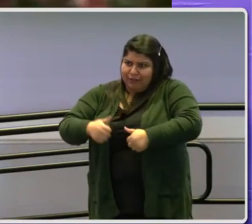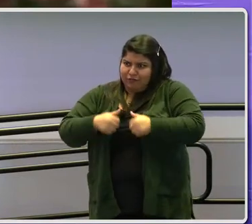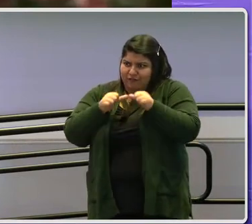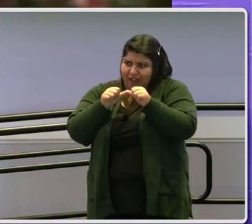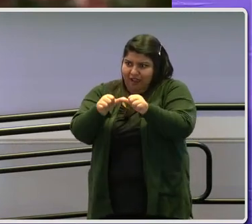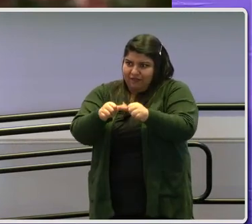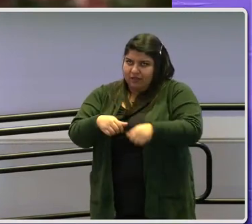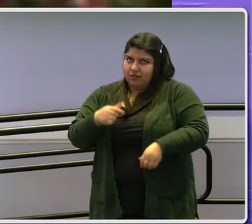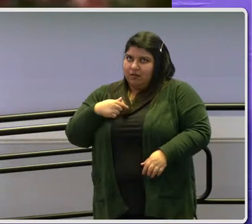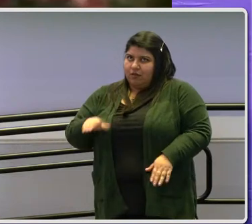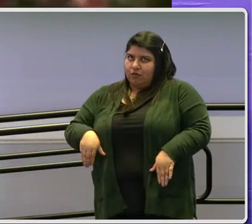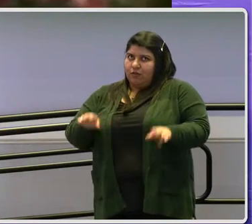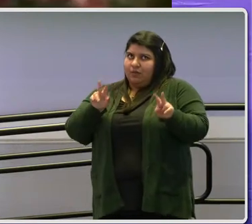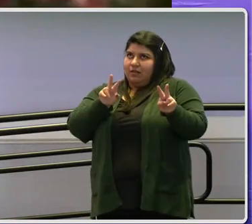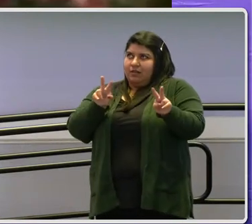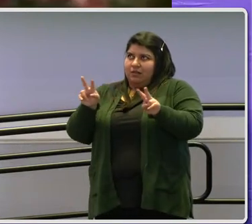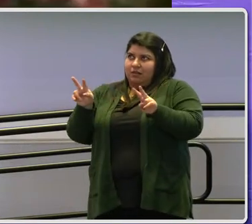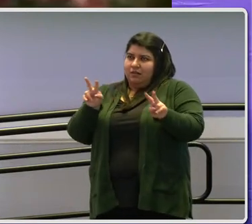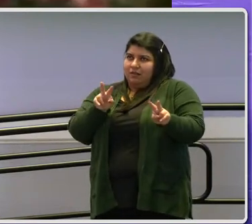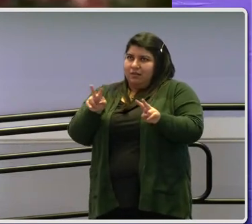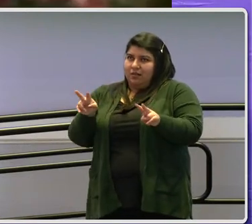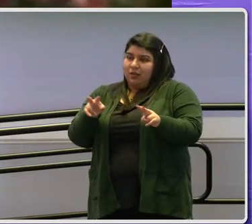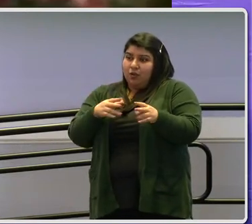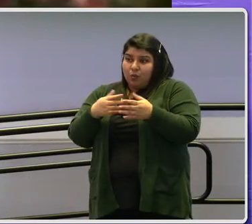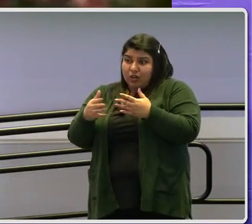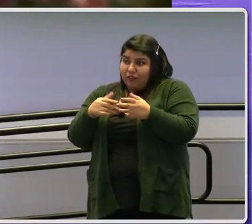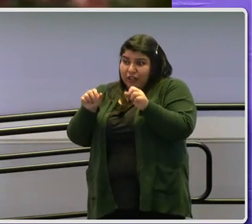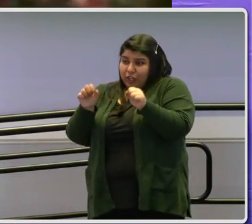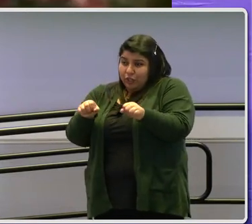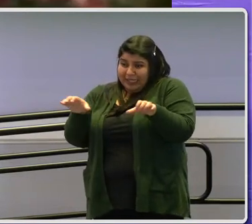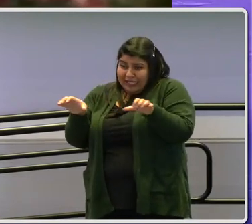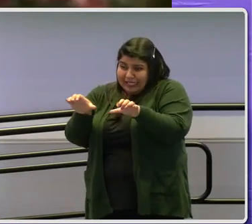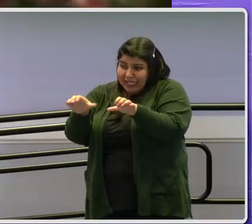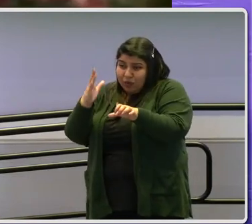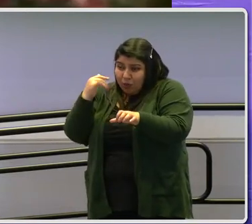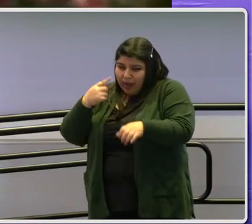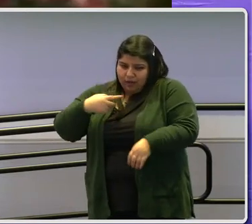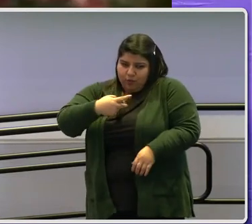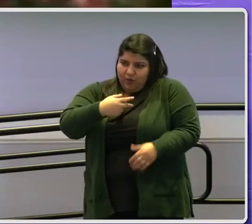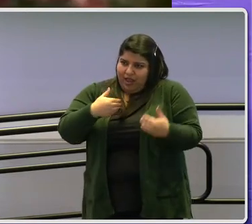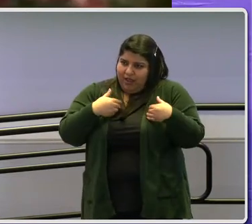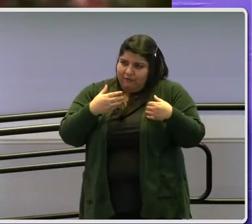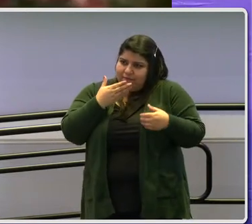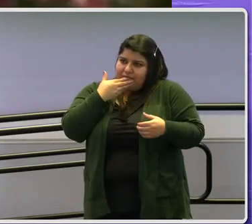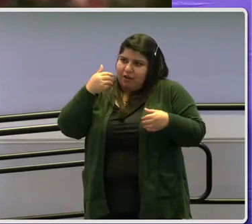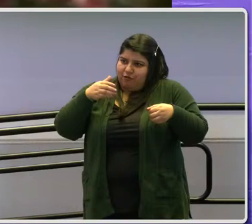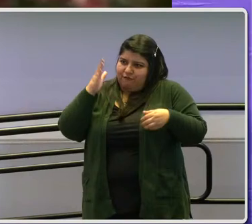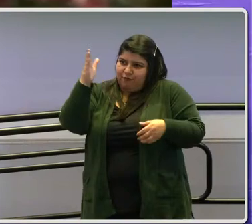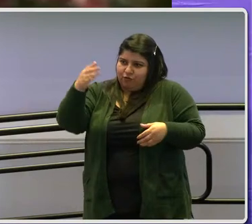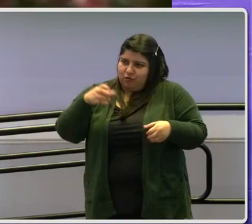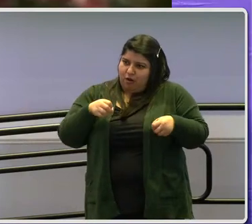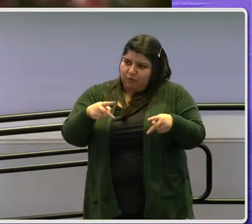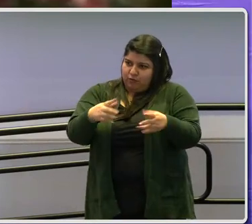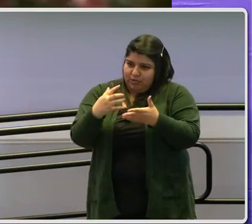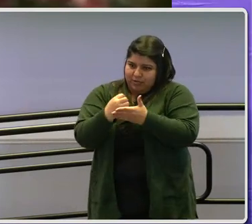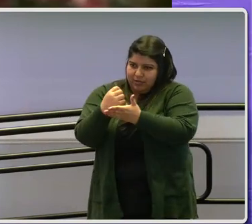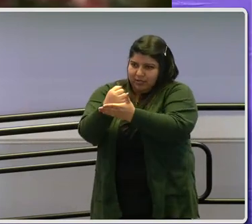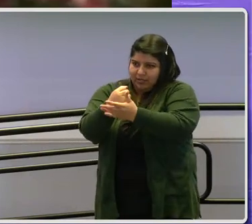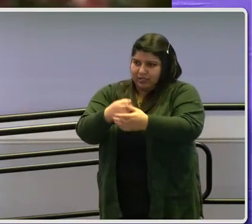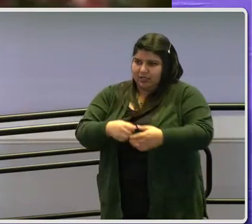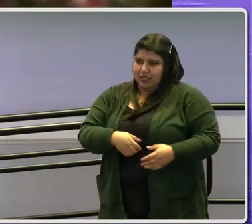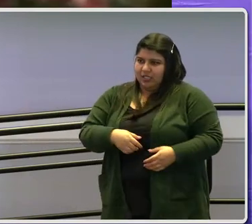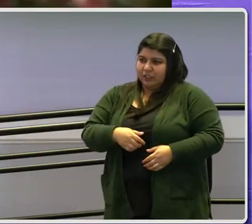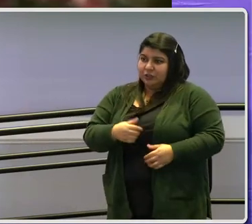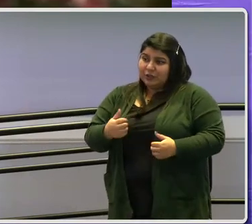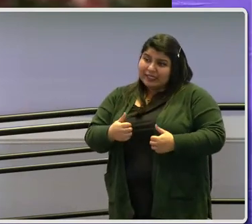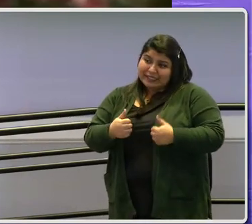parents doing what little they could to provide us with an opportunity to have a better future. To help me break the cycle of